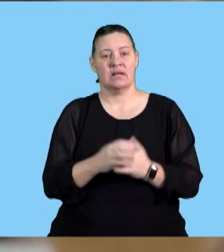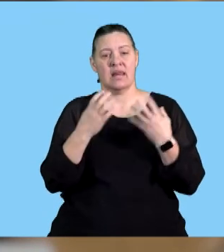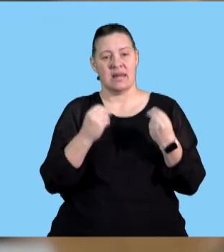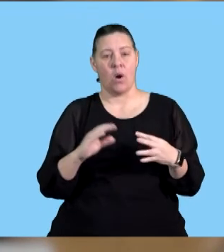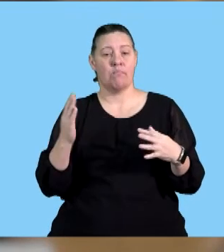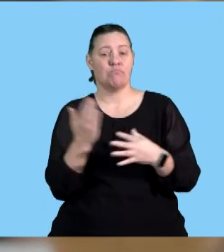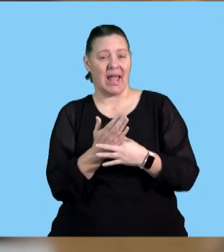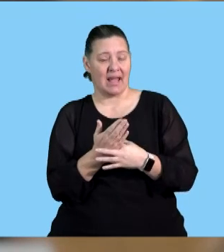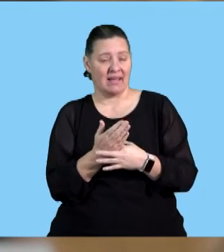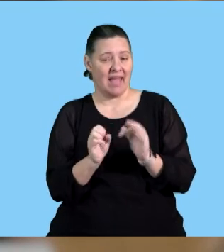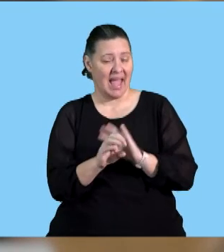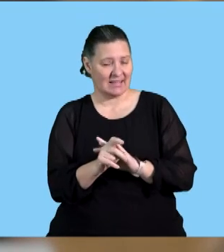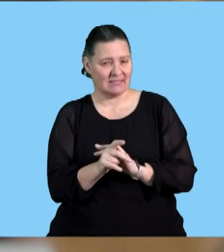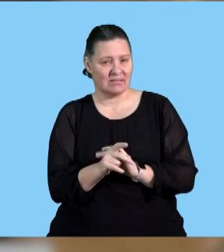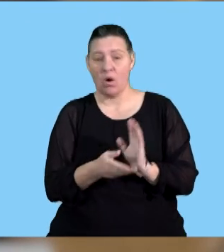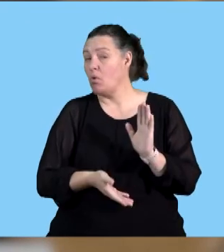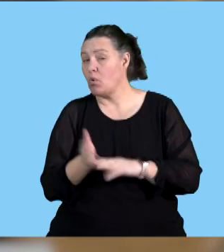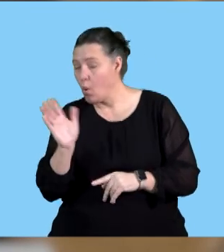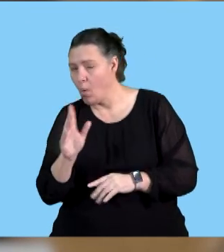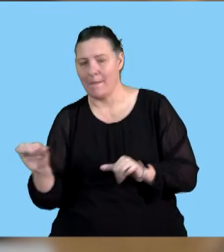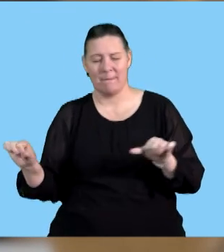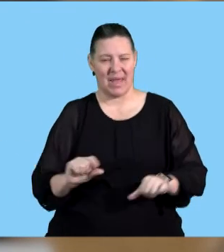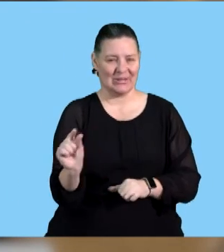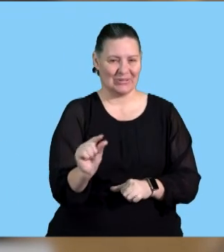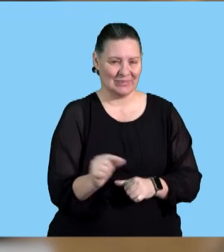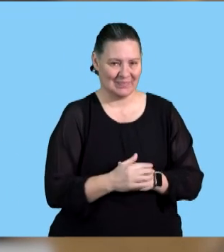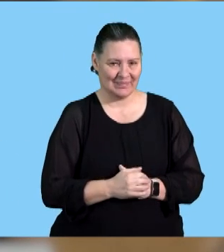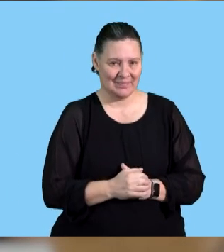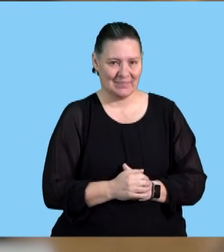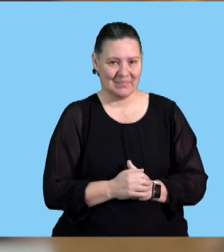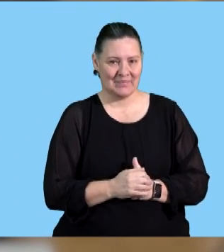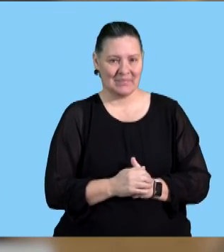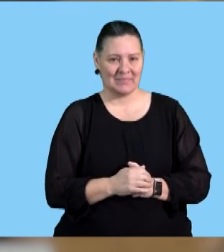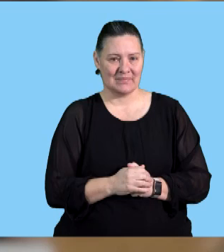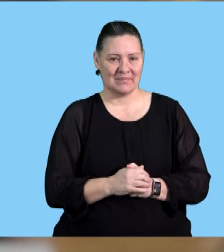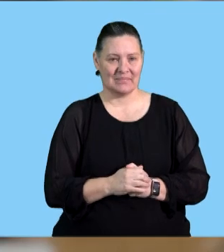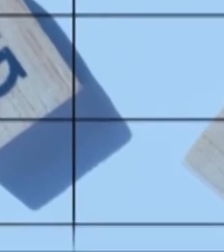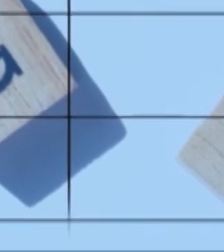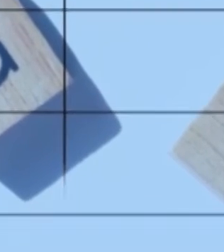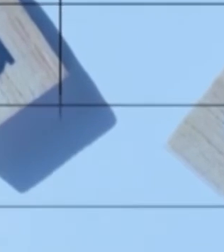Now, we are going to take a quick ad break. Don't go anywhere. We will be right back.